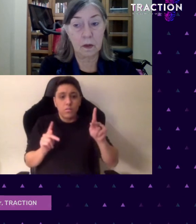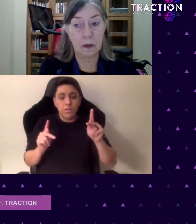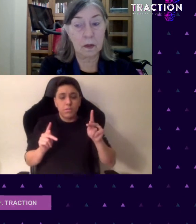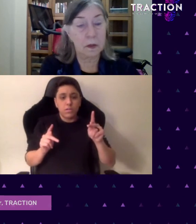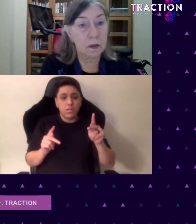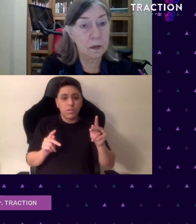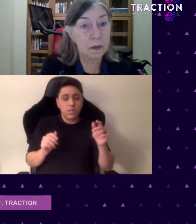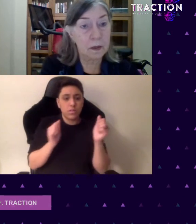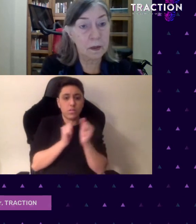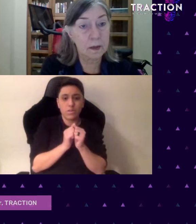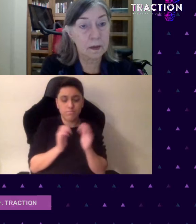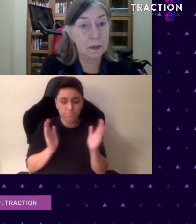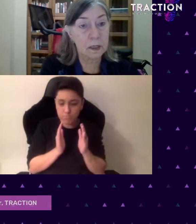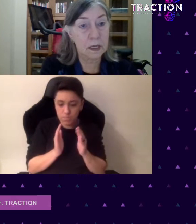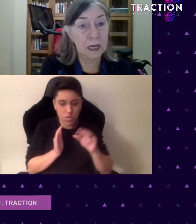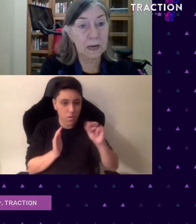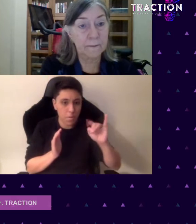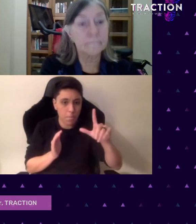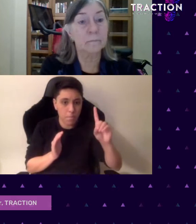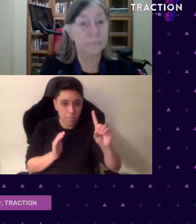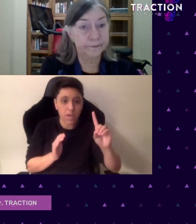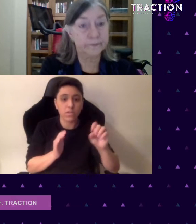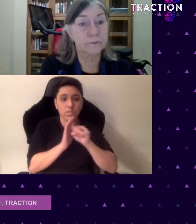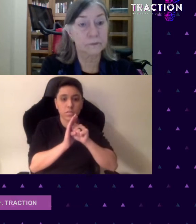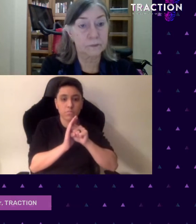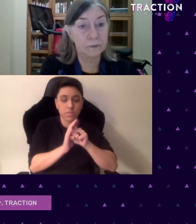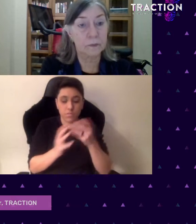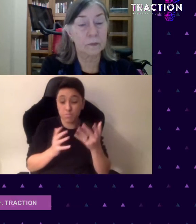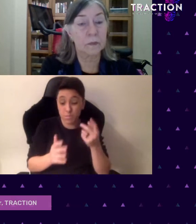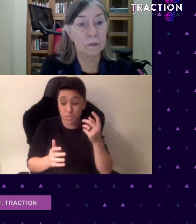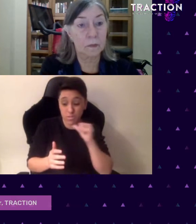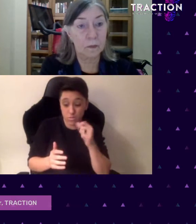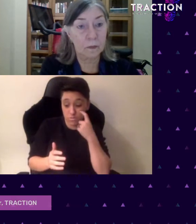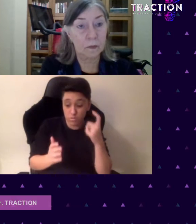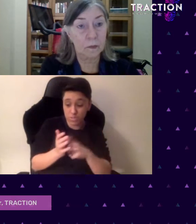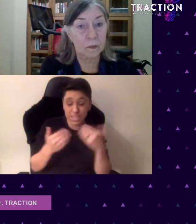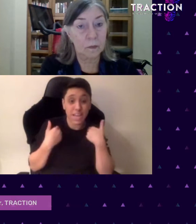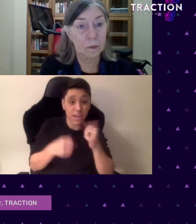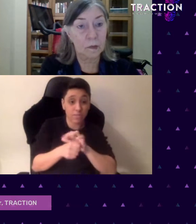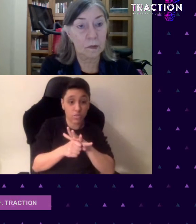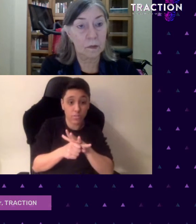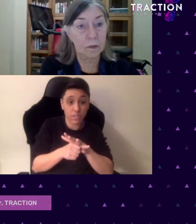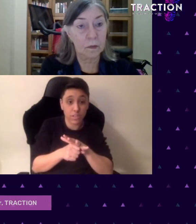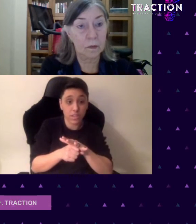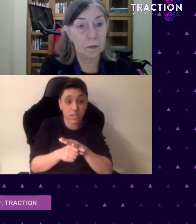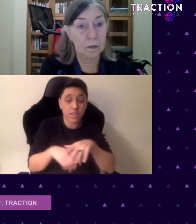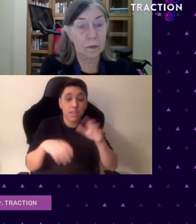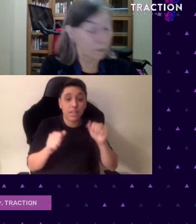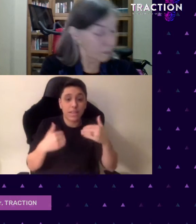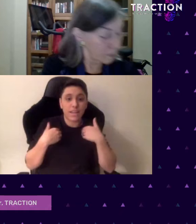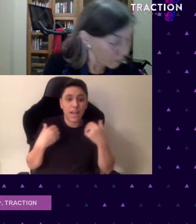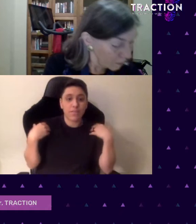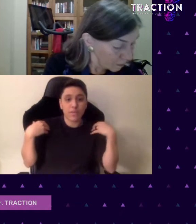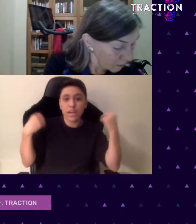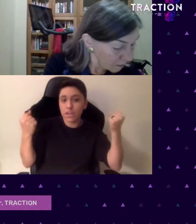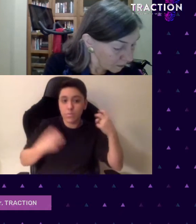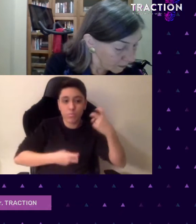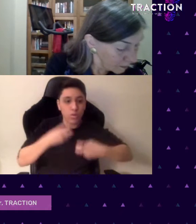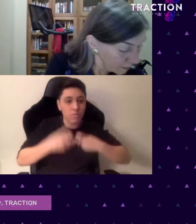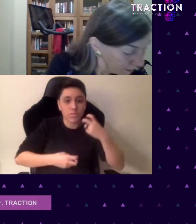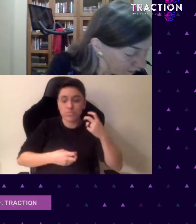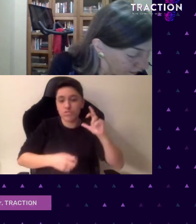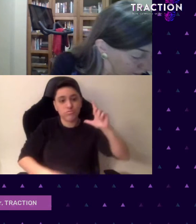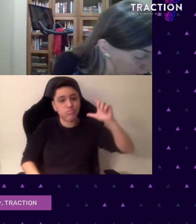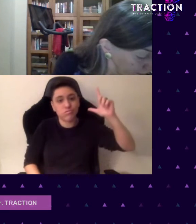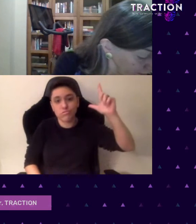mild symptoms that may not have even realized they had COVID, there may be health implications for them 5, 10, 20